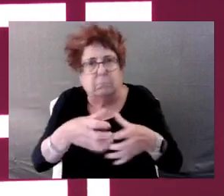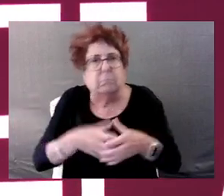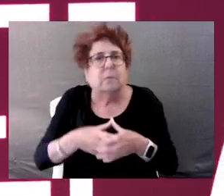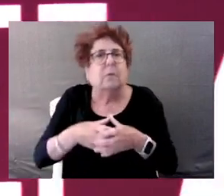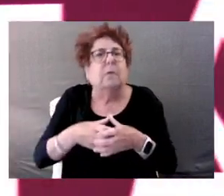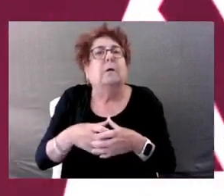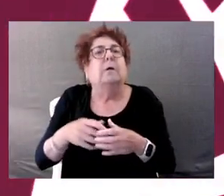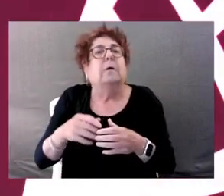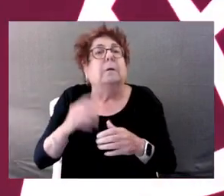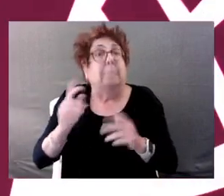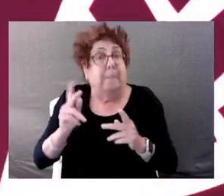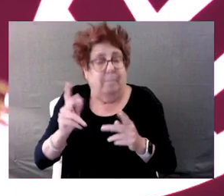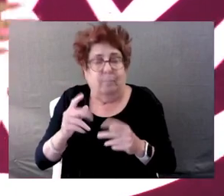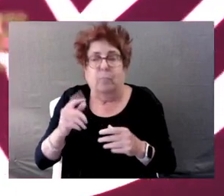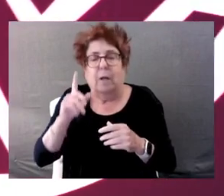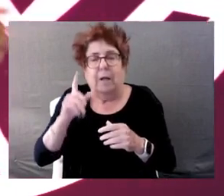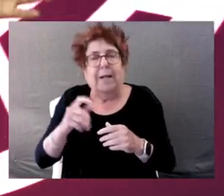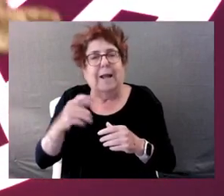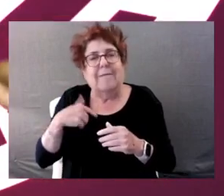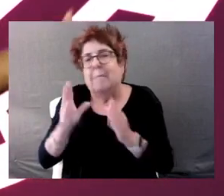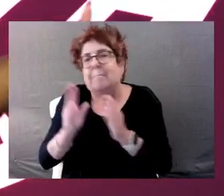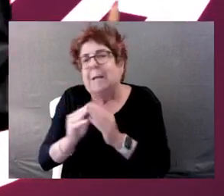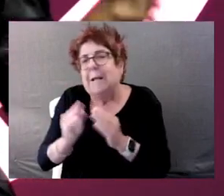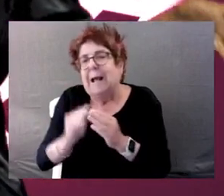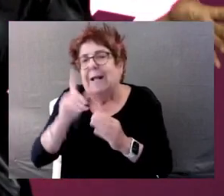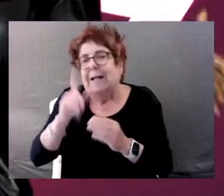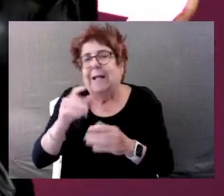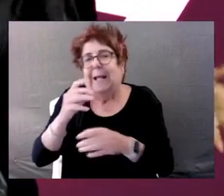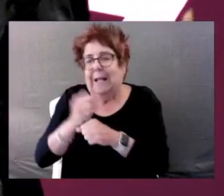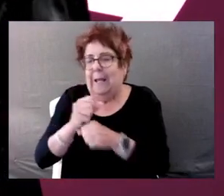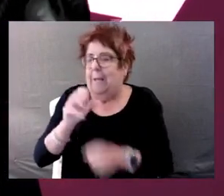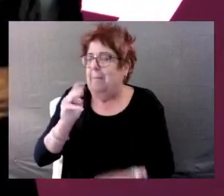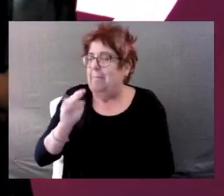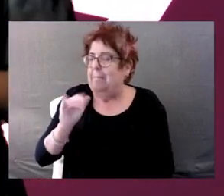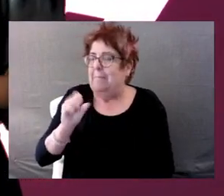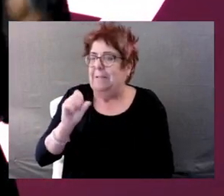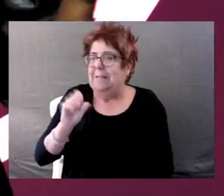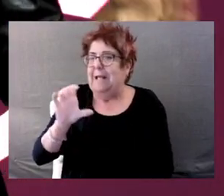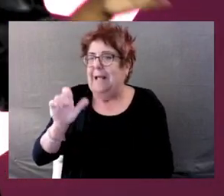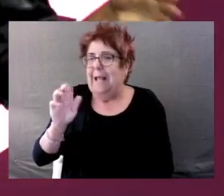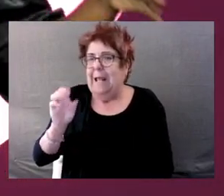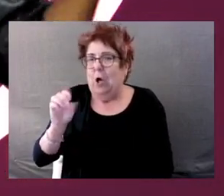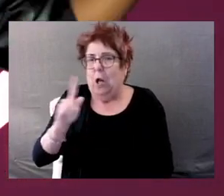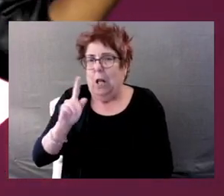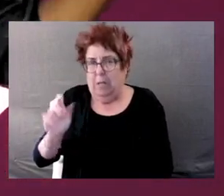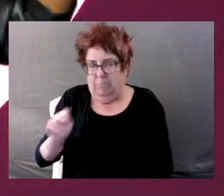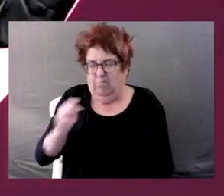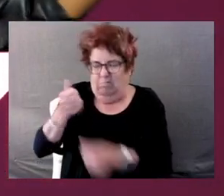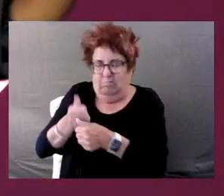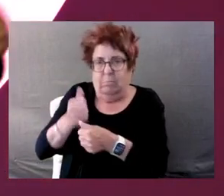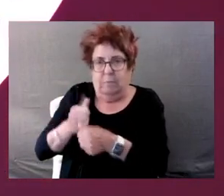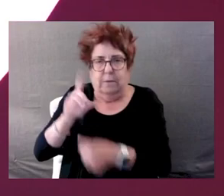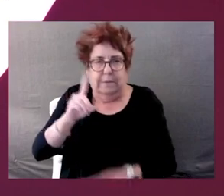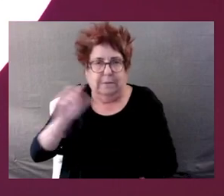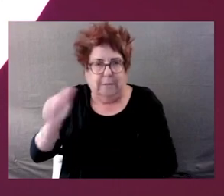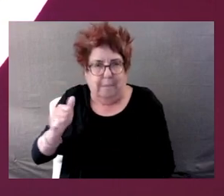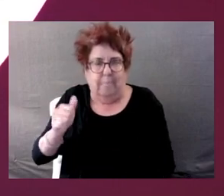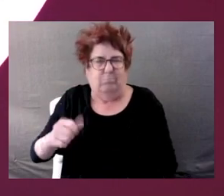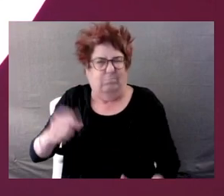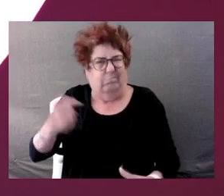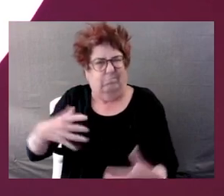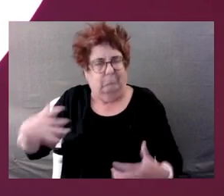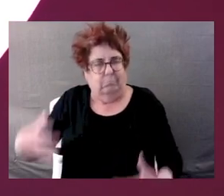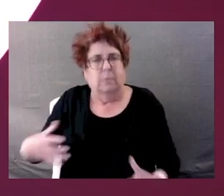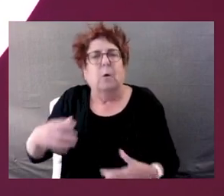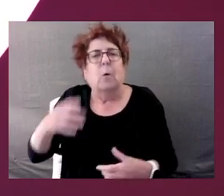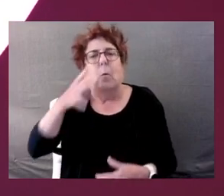needed to get Miss Carolyn. That Miss Carolyn was this woman, she was a disabled, heavyset woman, maybe in her late 60s, early 70s, that